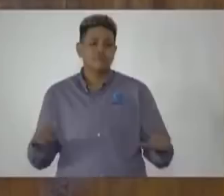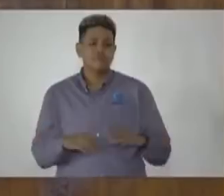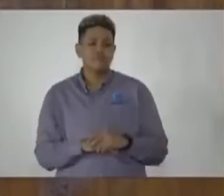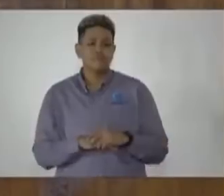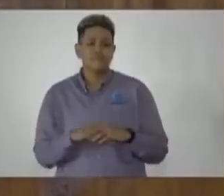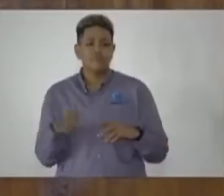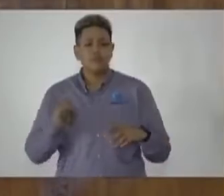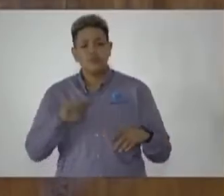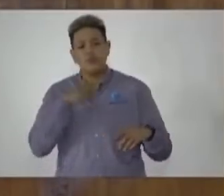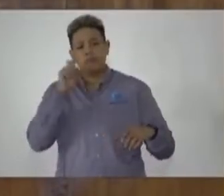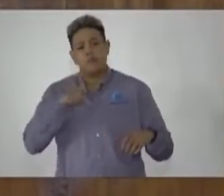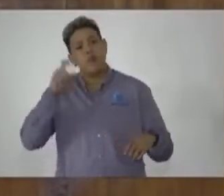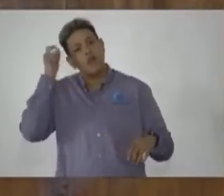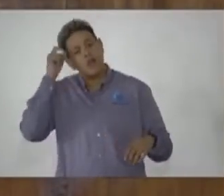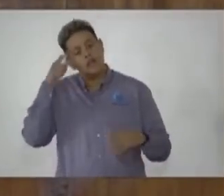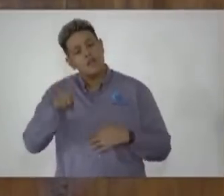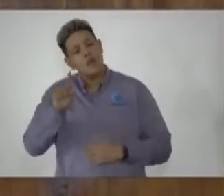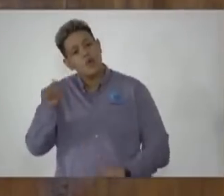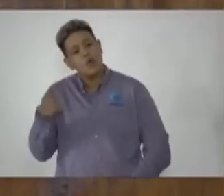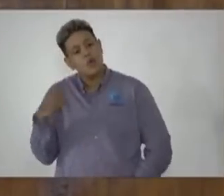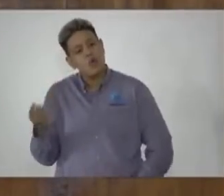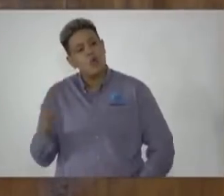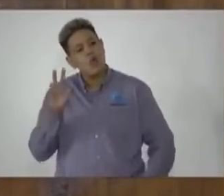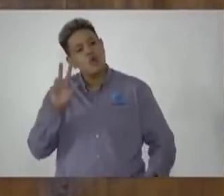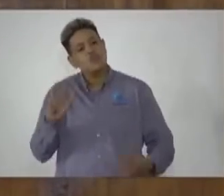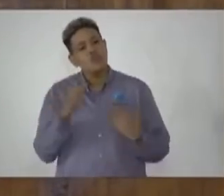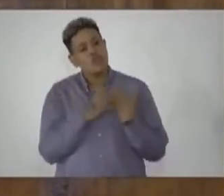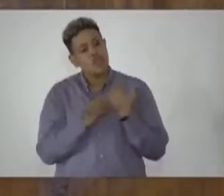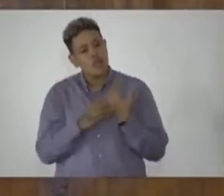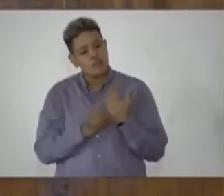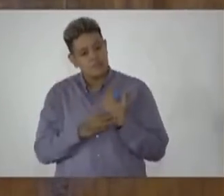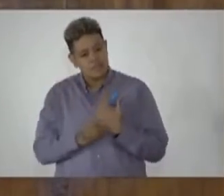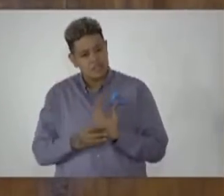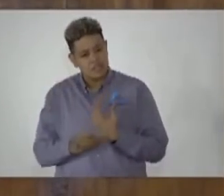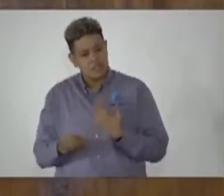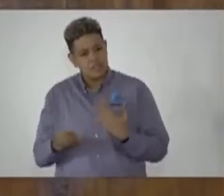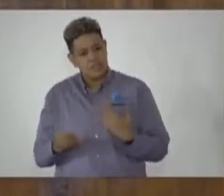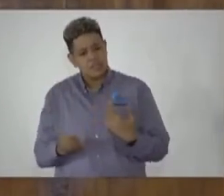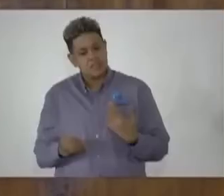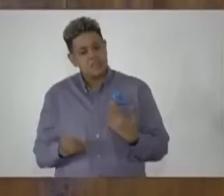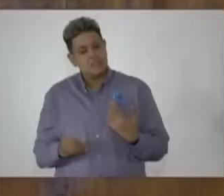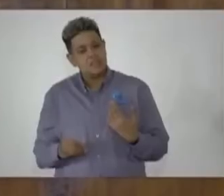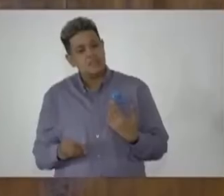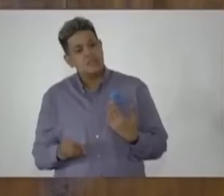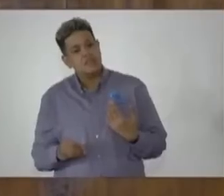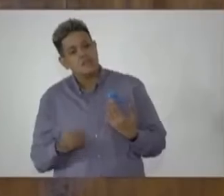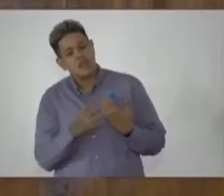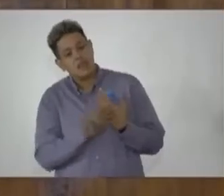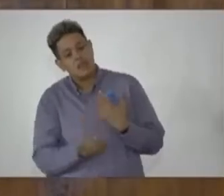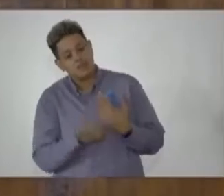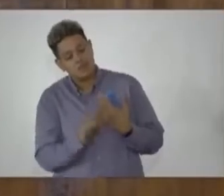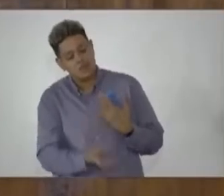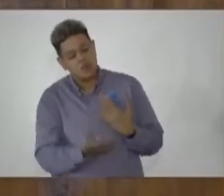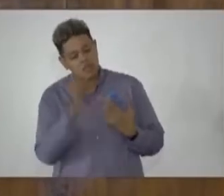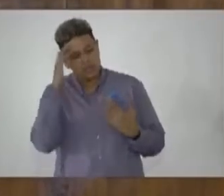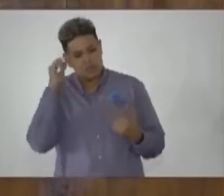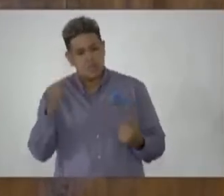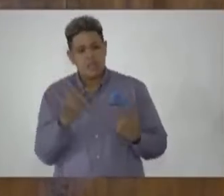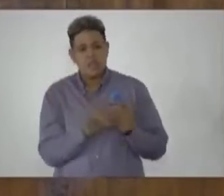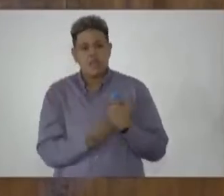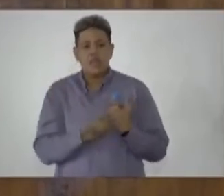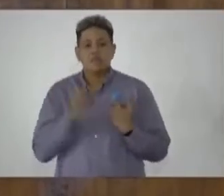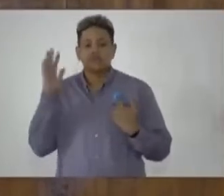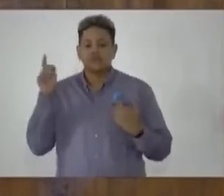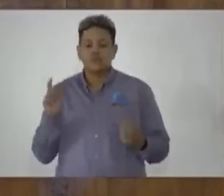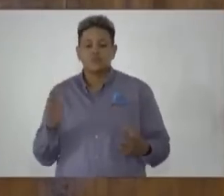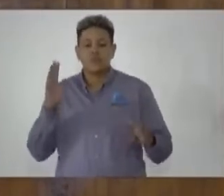Are we to understand that there are only 3 copies? Well, copy to you as President, copy to the